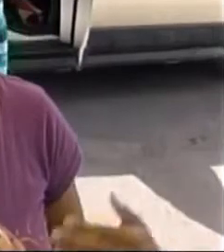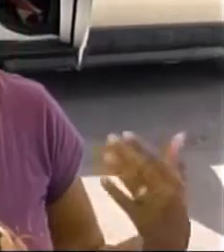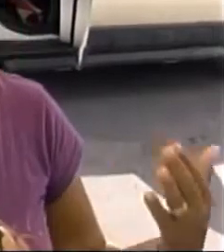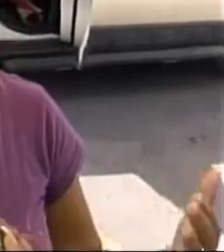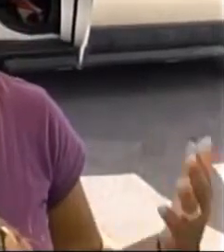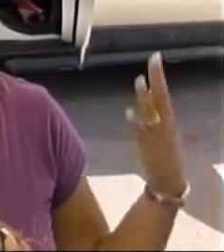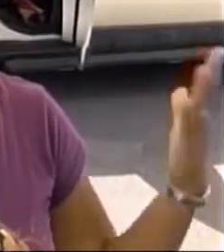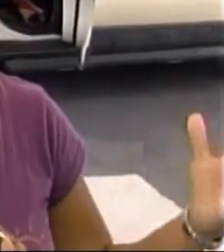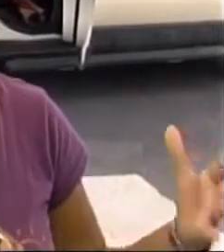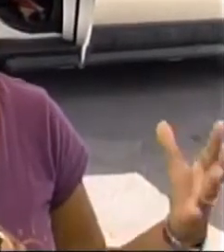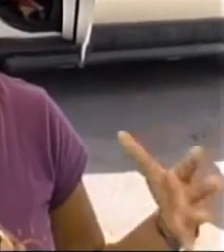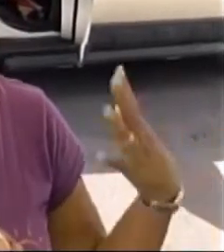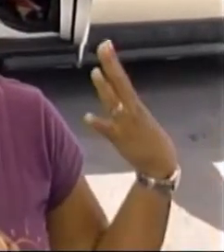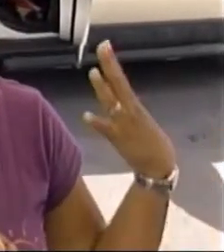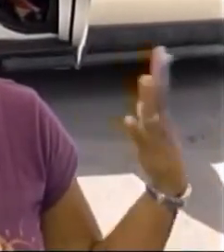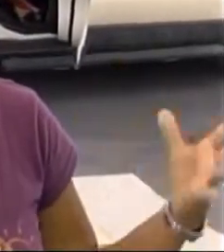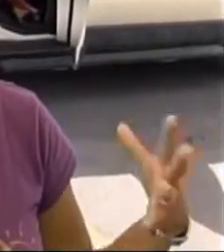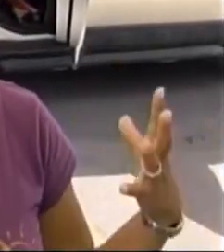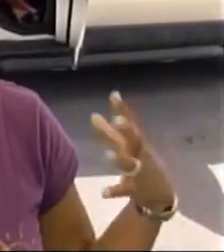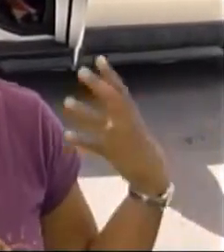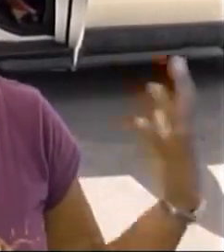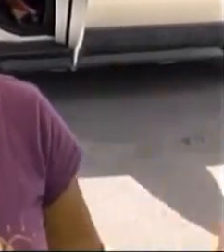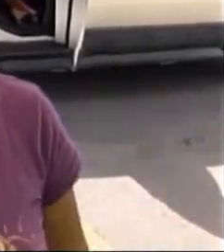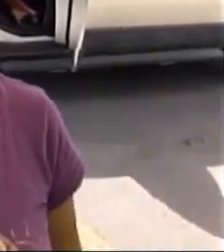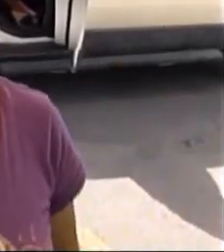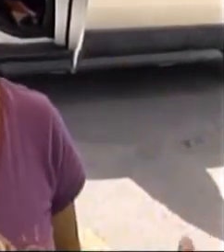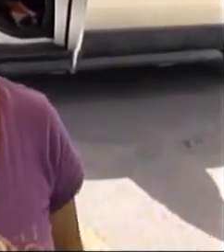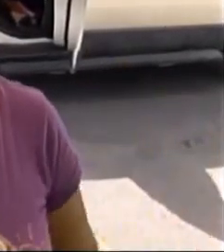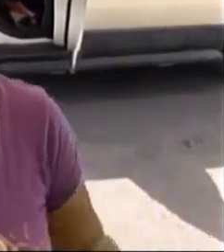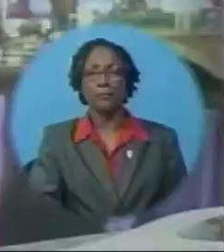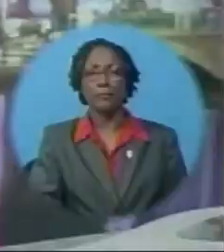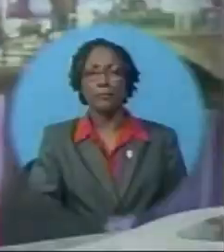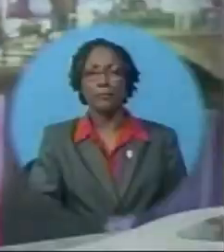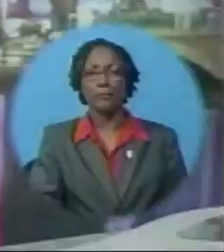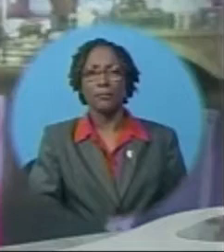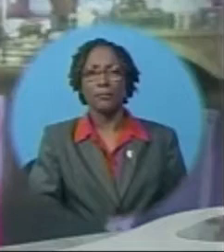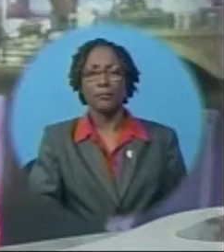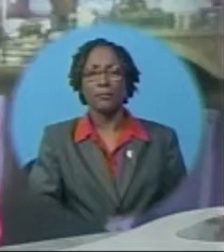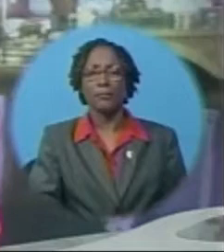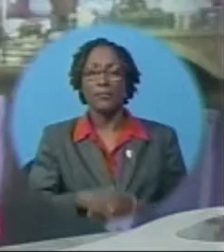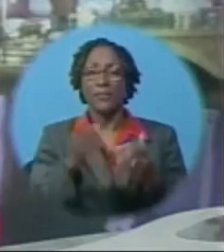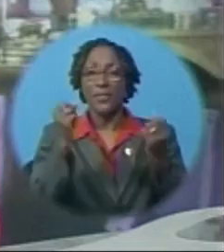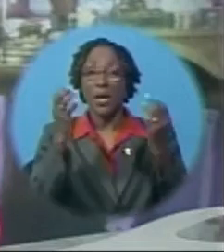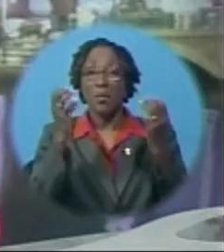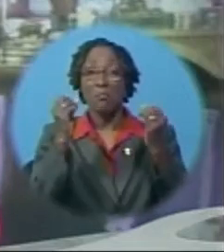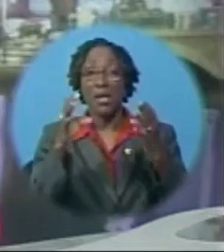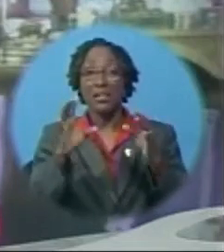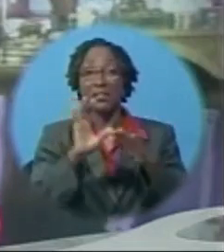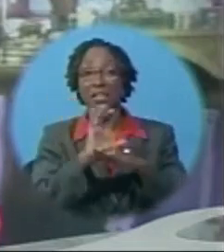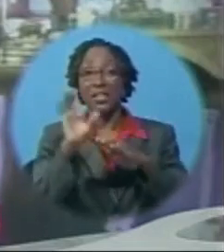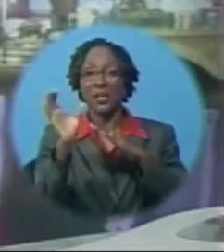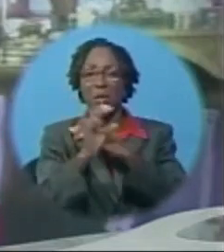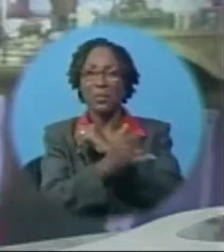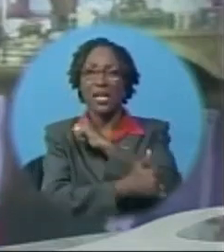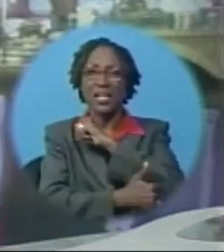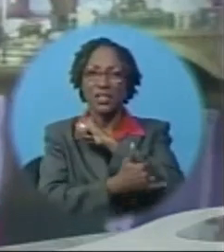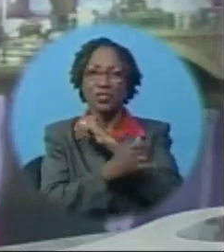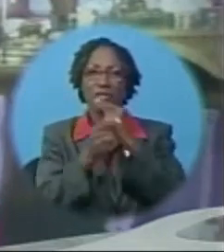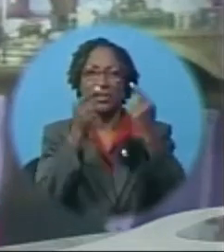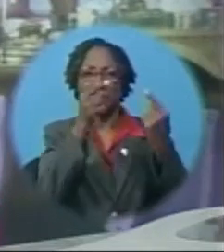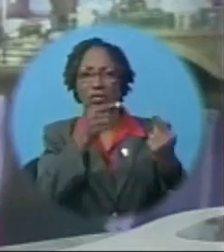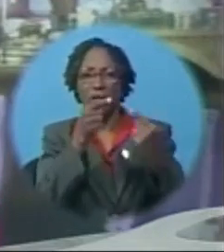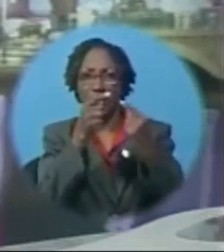this. So we're thought about something that would incorporate what guys are also good at. As many of the Caribbean countries struggle